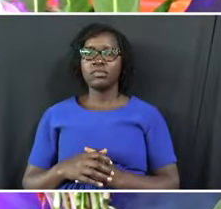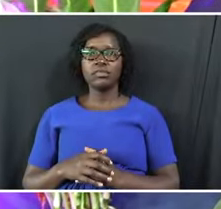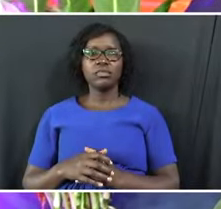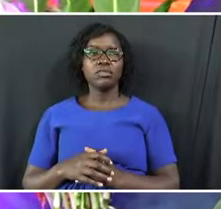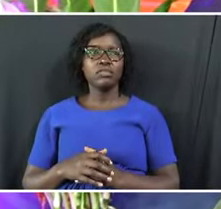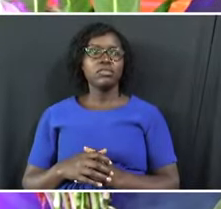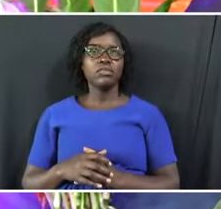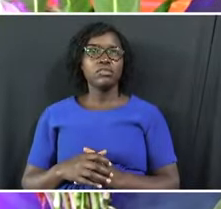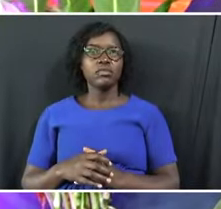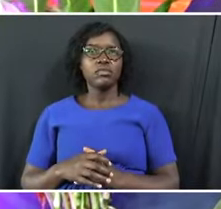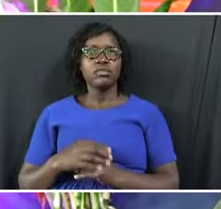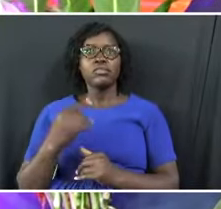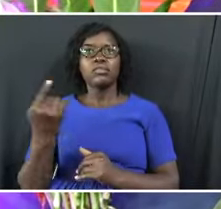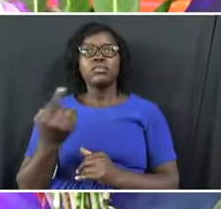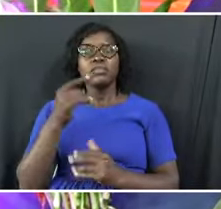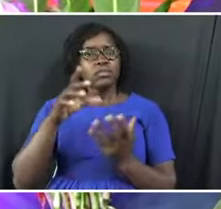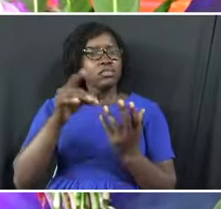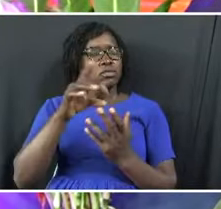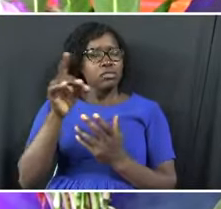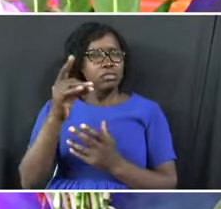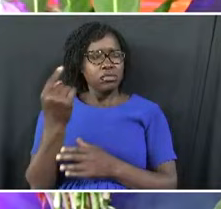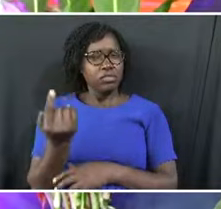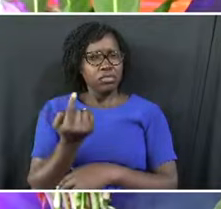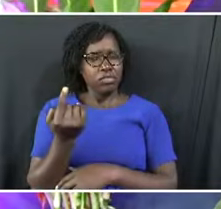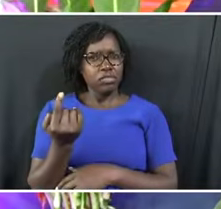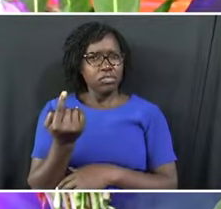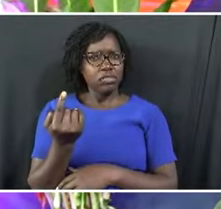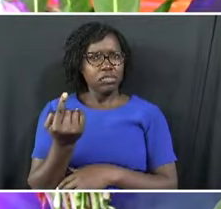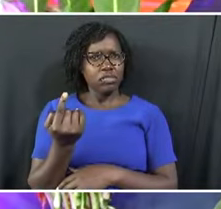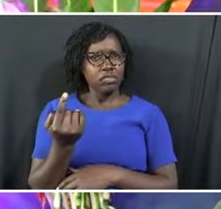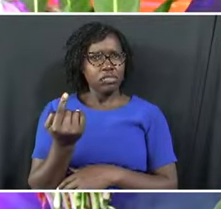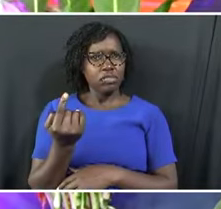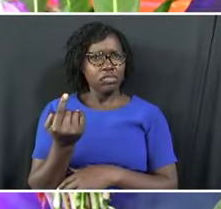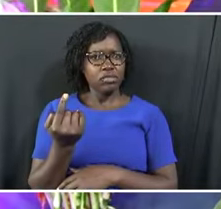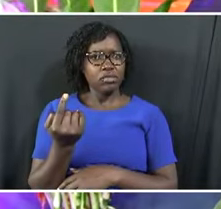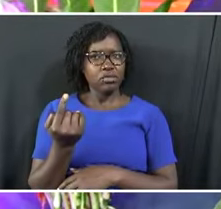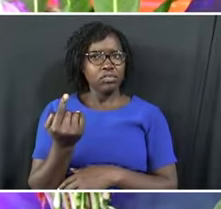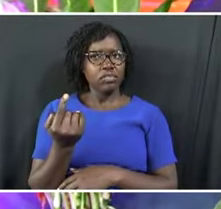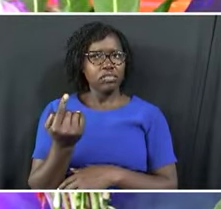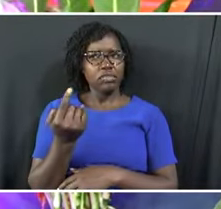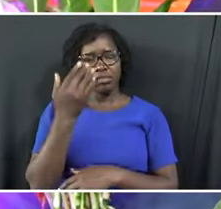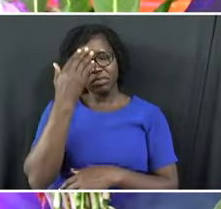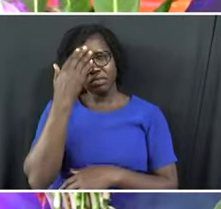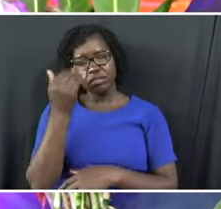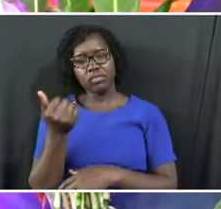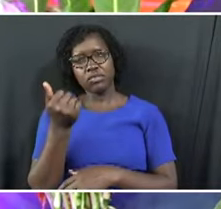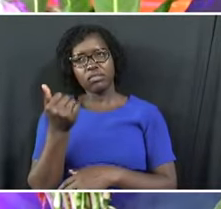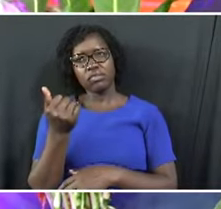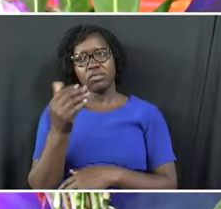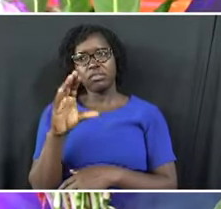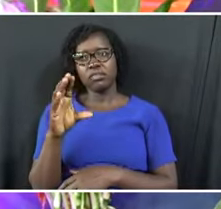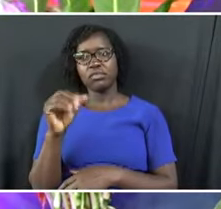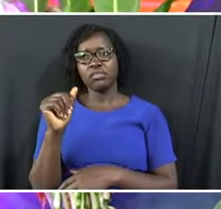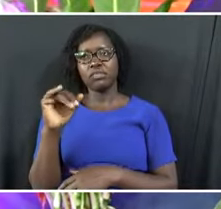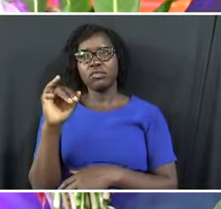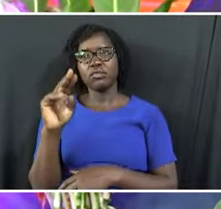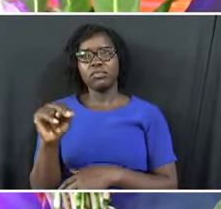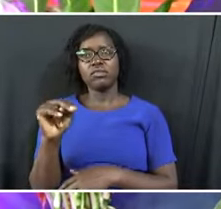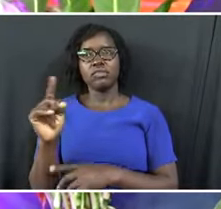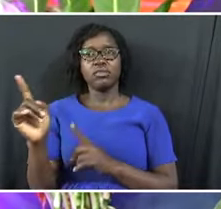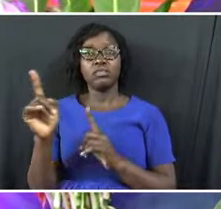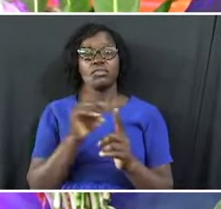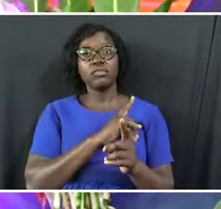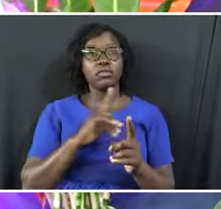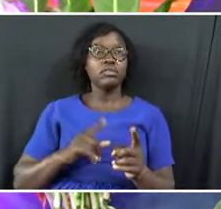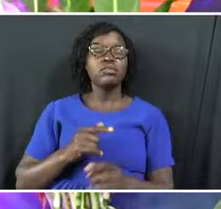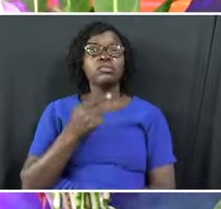Was this the only option of giving? Because I'm seeing Cain coming to the Lord and